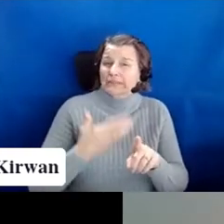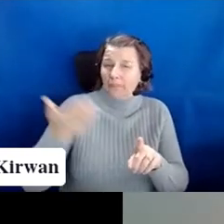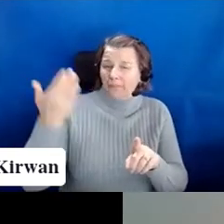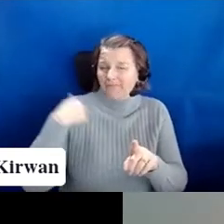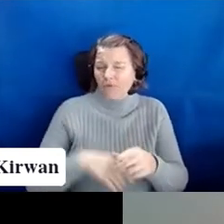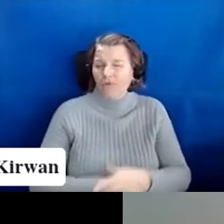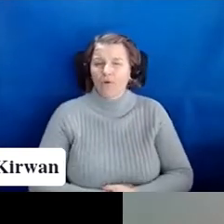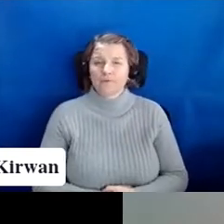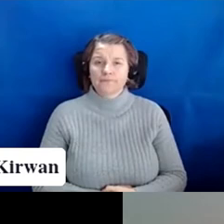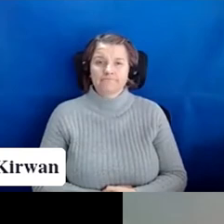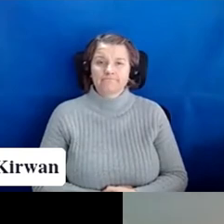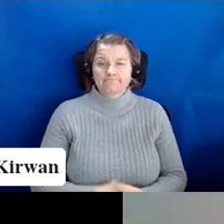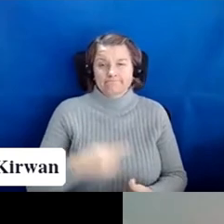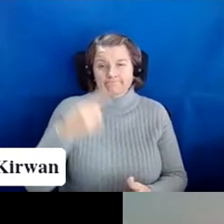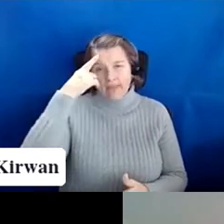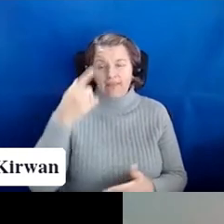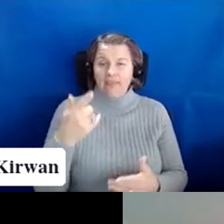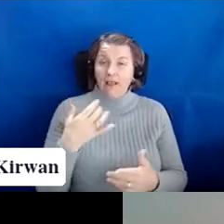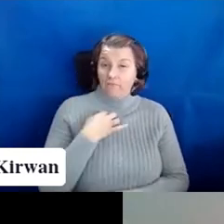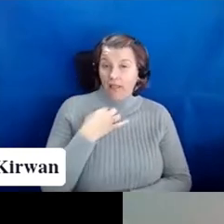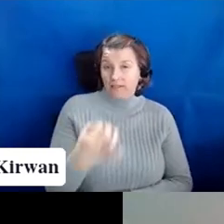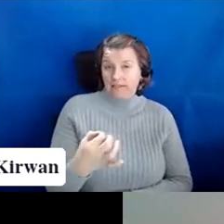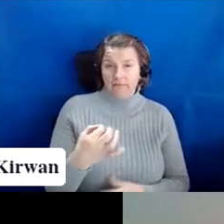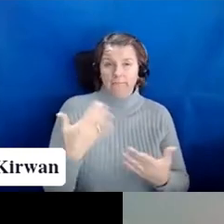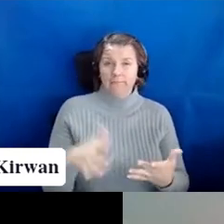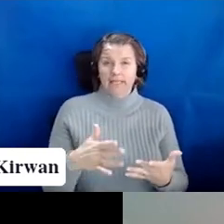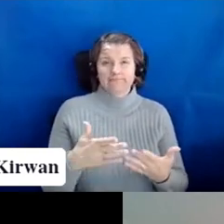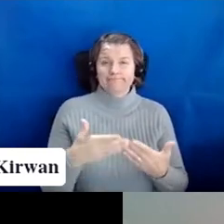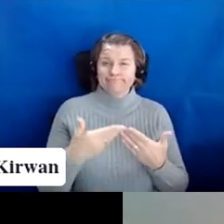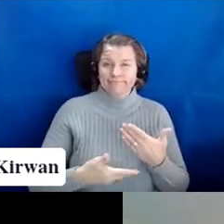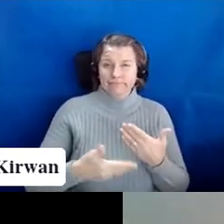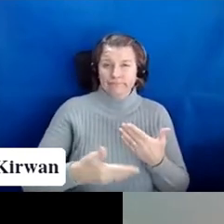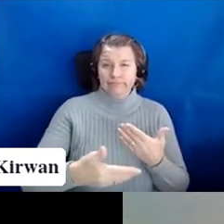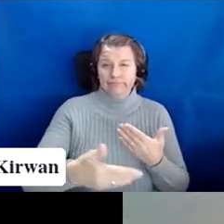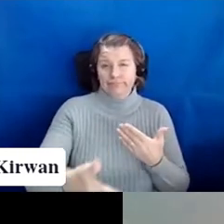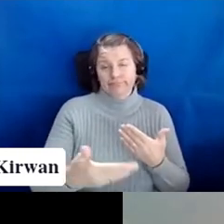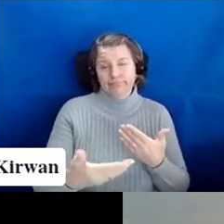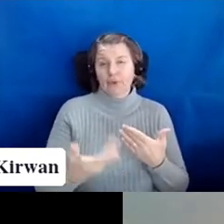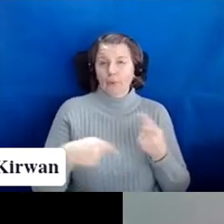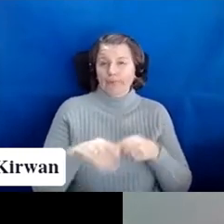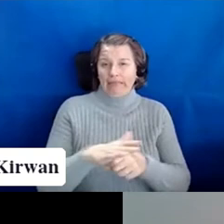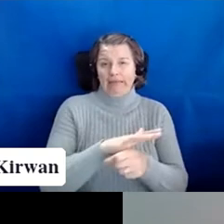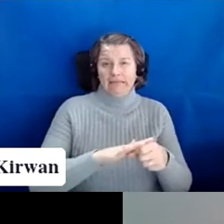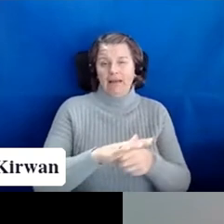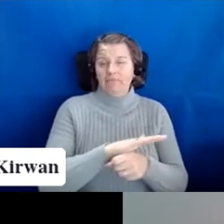I think there's volunteering has been kind of a long-standing thing within the sector, and it's something we,